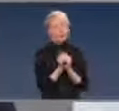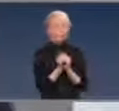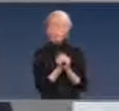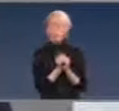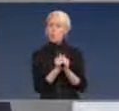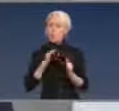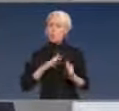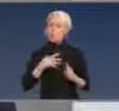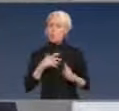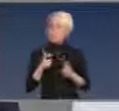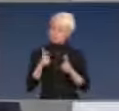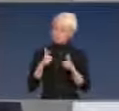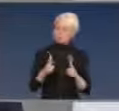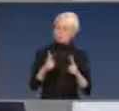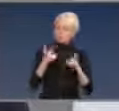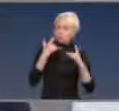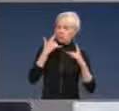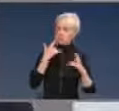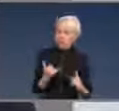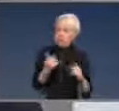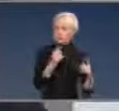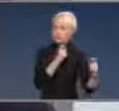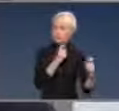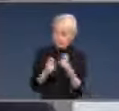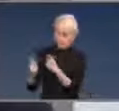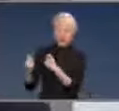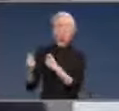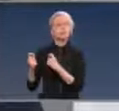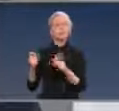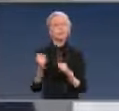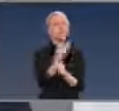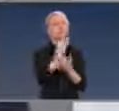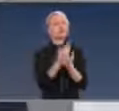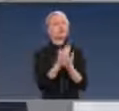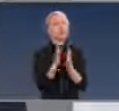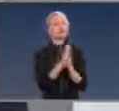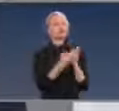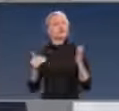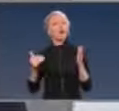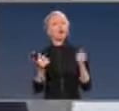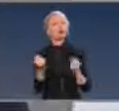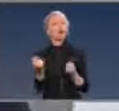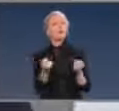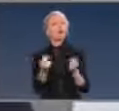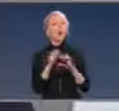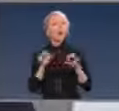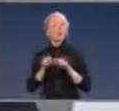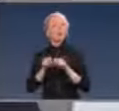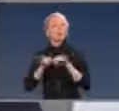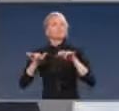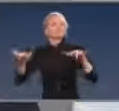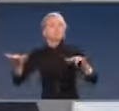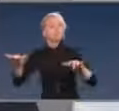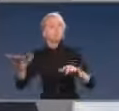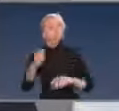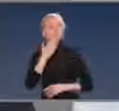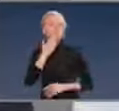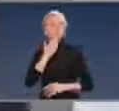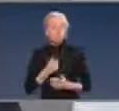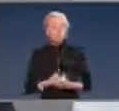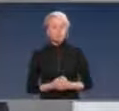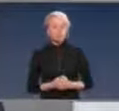enforcement and it needed to move towards a code, and that's where we'll be moving over in the days ahead to formalise that further. And